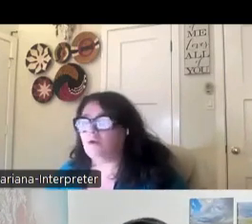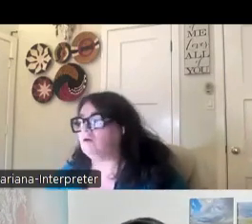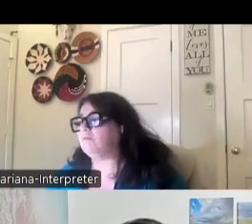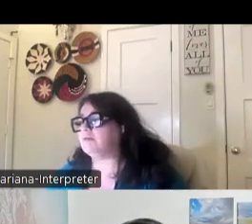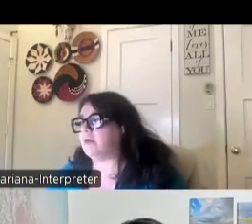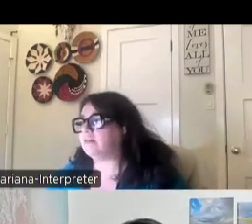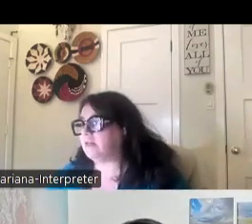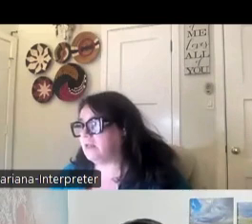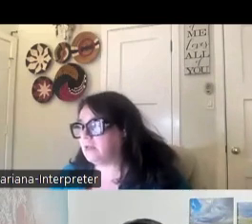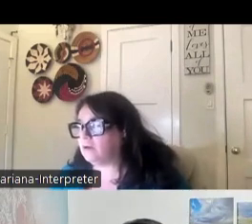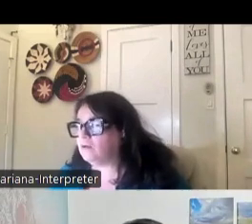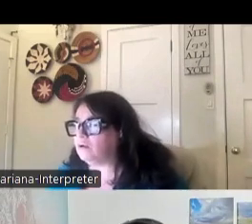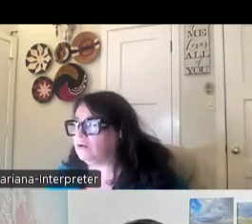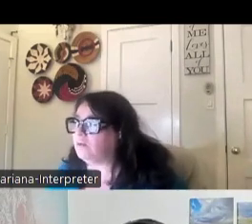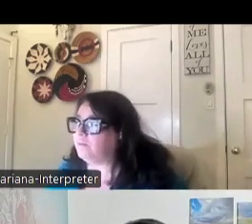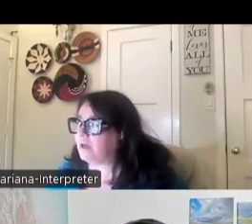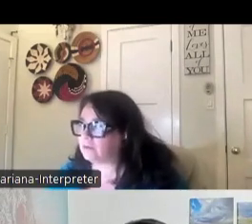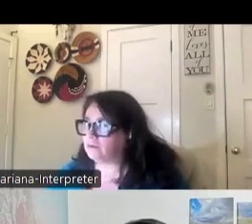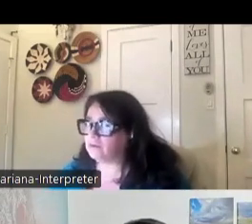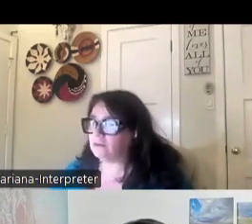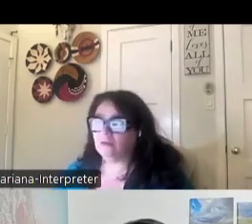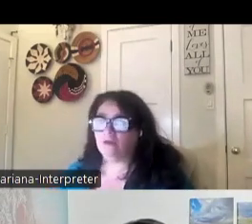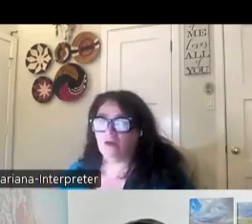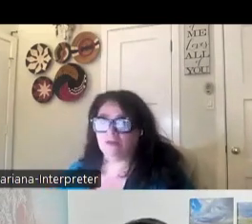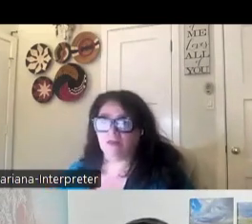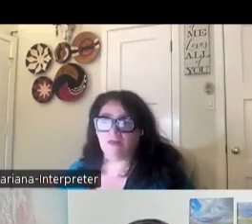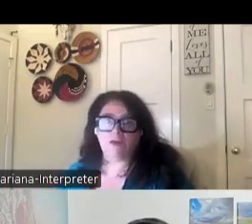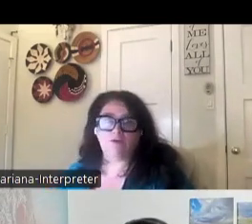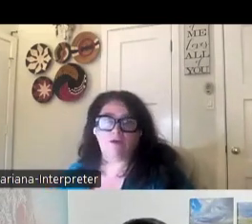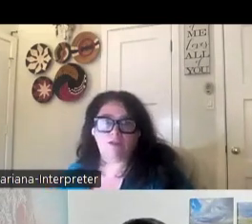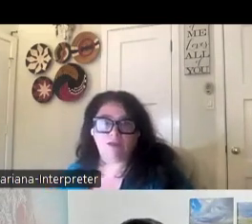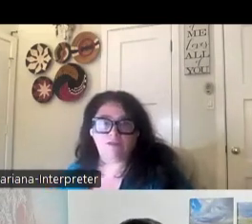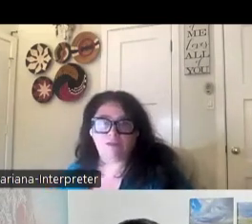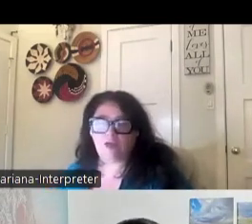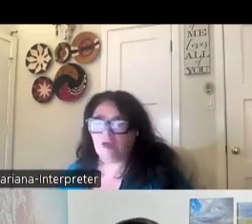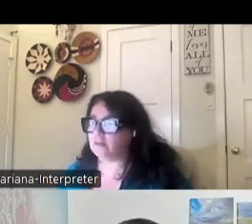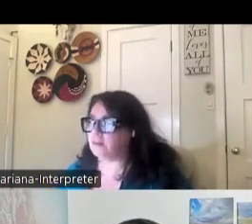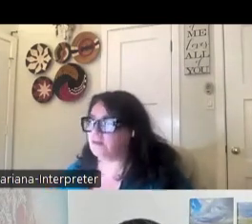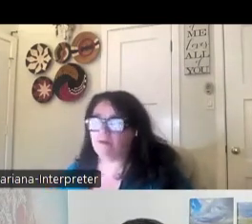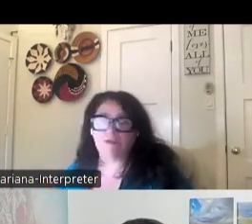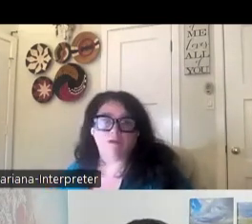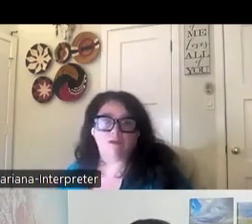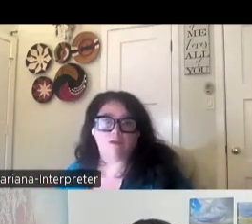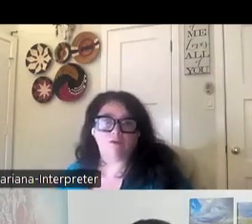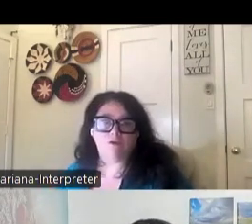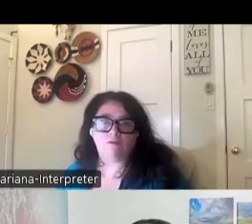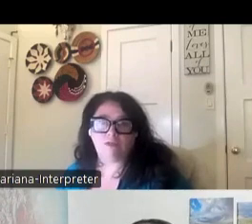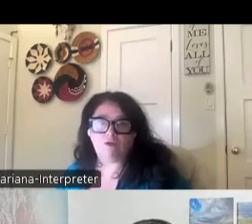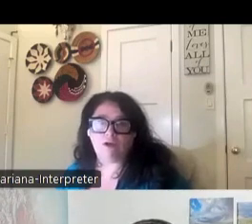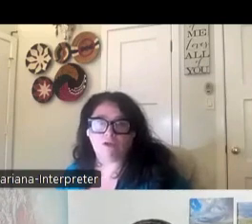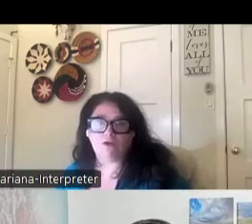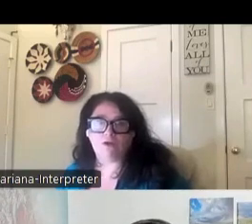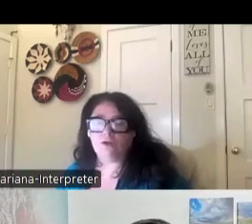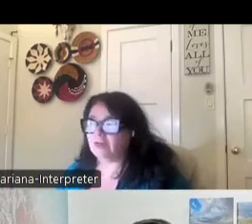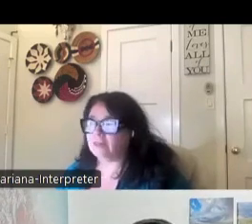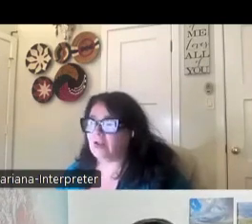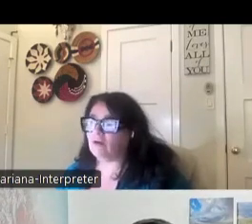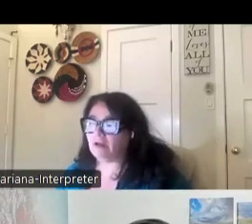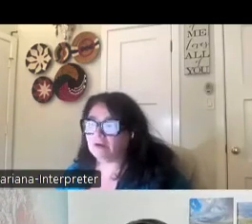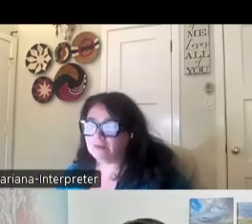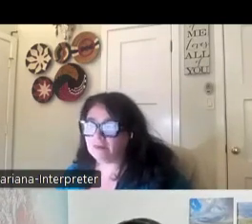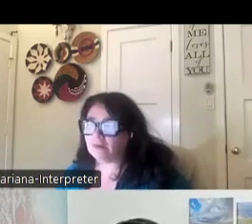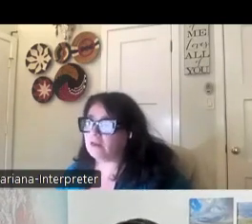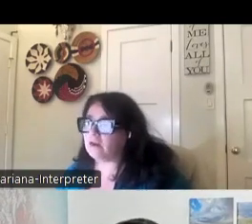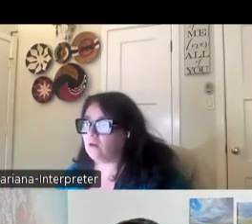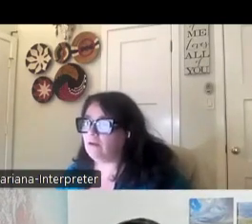were additional flood events between 2021 and 2024, but I'm just choosing the most recent one. Again, in Sonoma County,